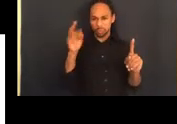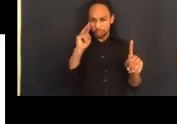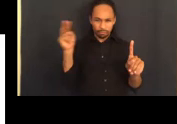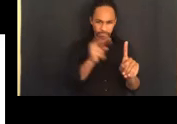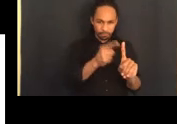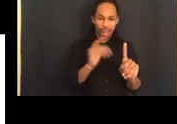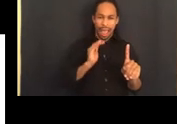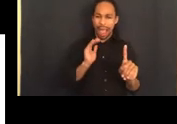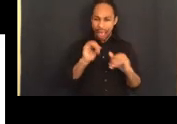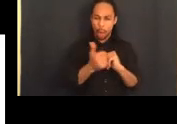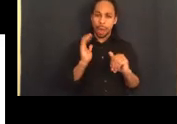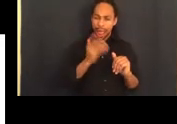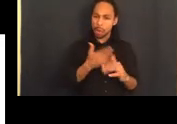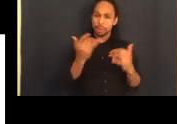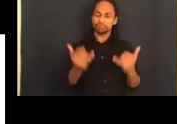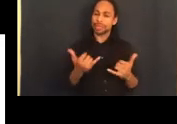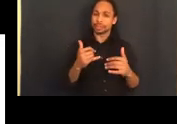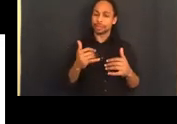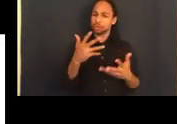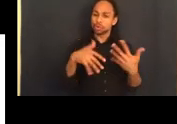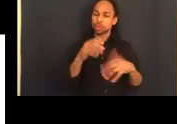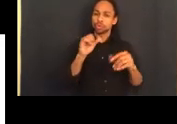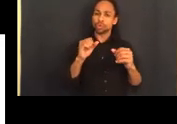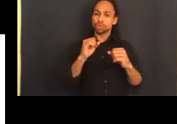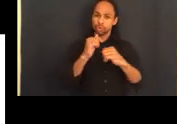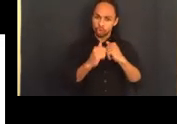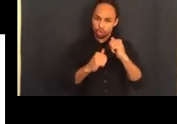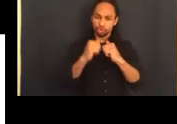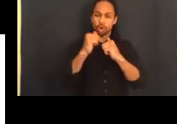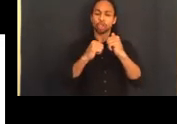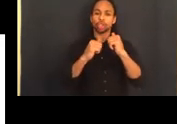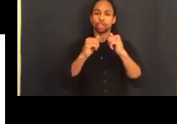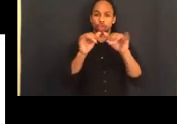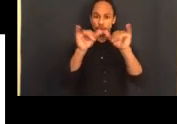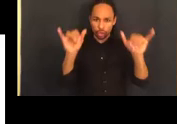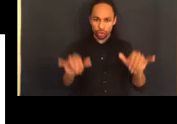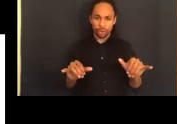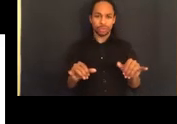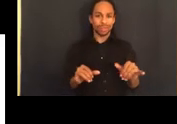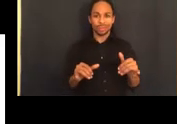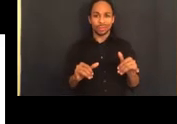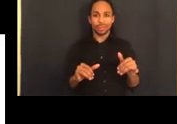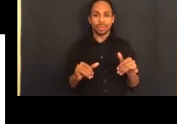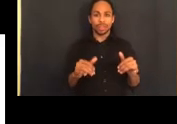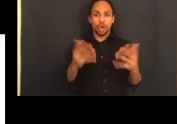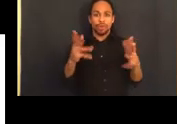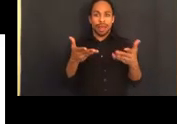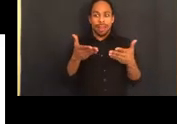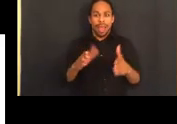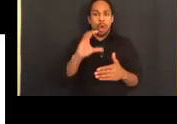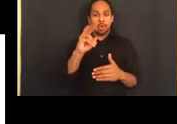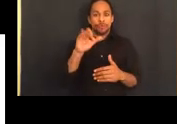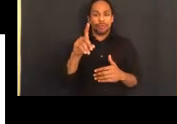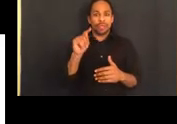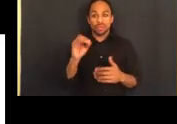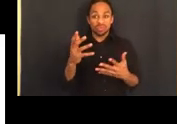have really allowed COVID to tear holes in our already precarious social safety net.